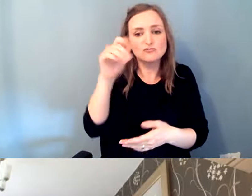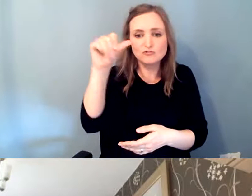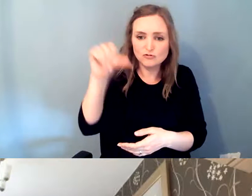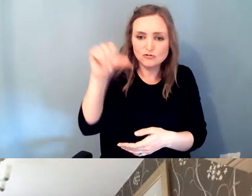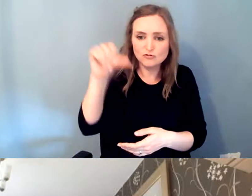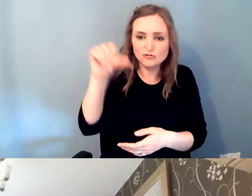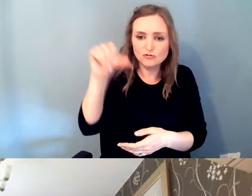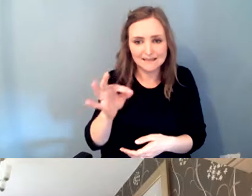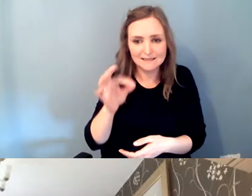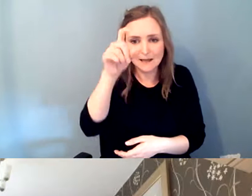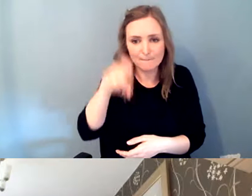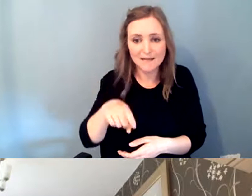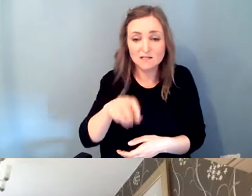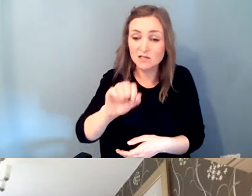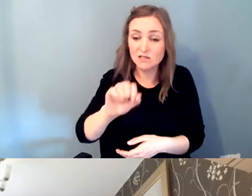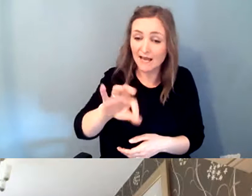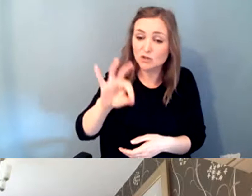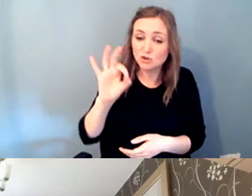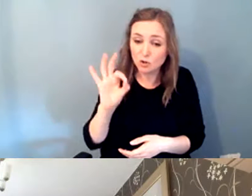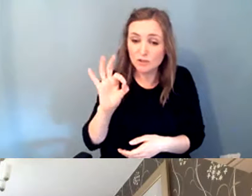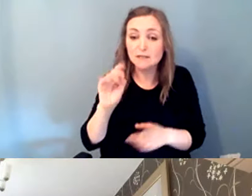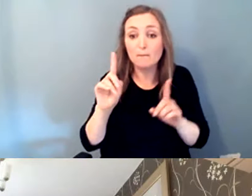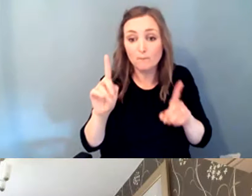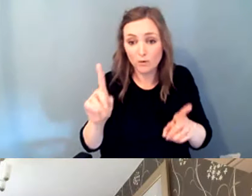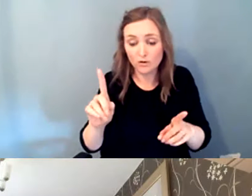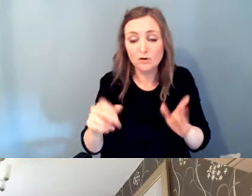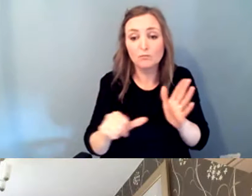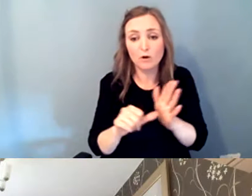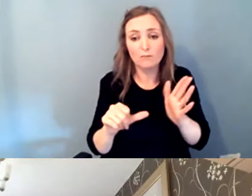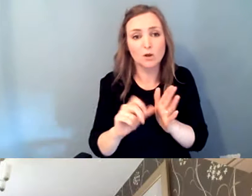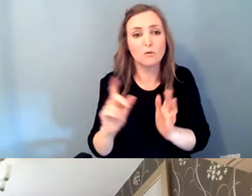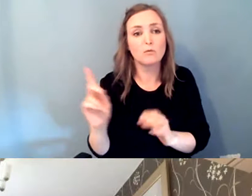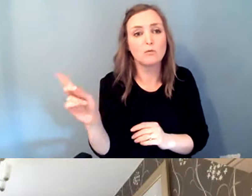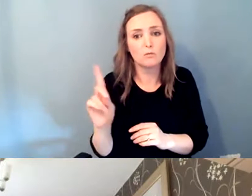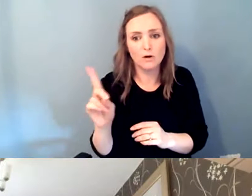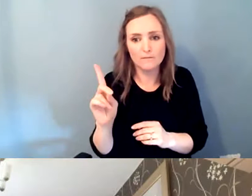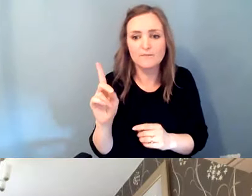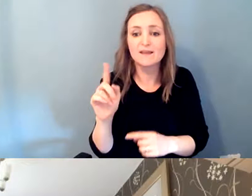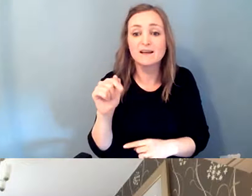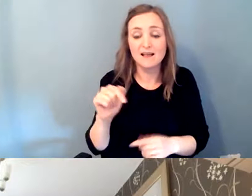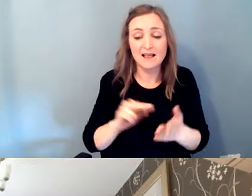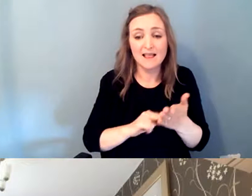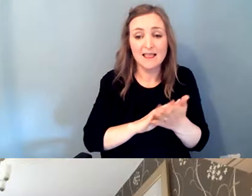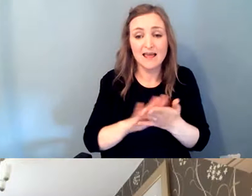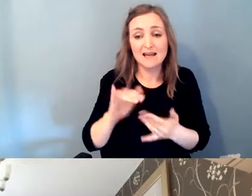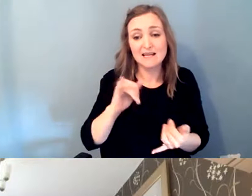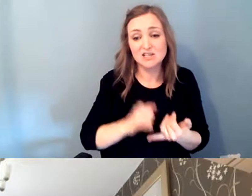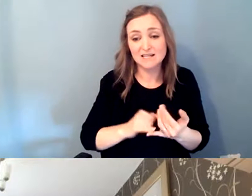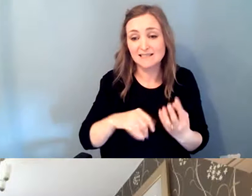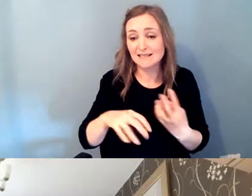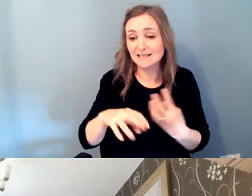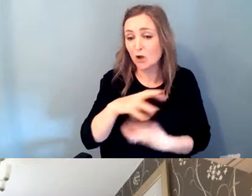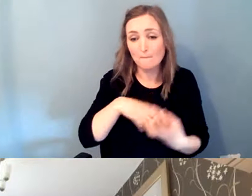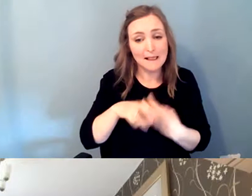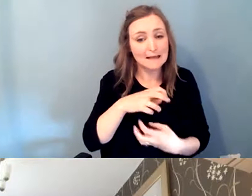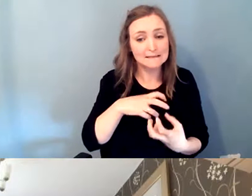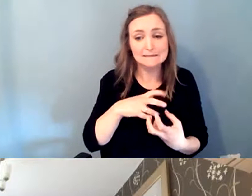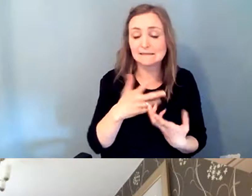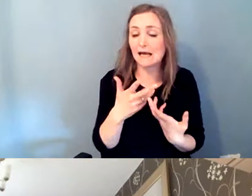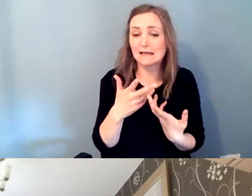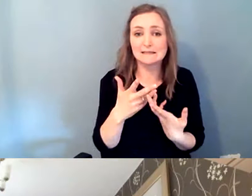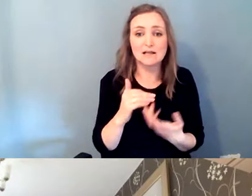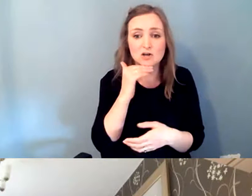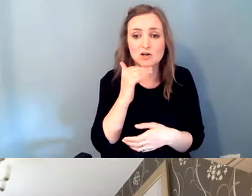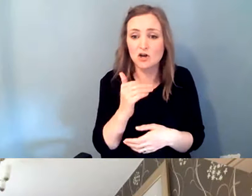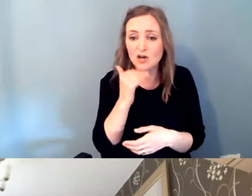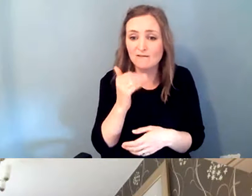have a choice, but life, unfortunately, is complex and it can't always be that straightforward. So I haven't